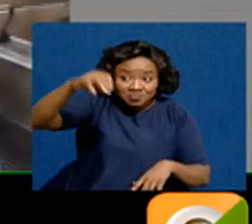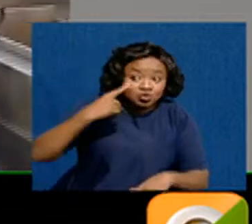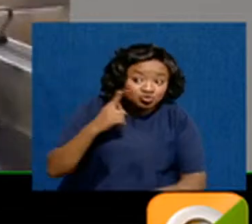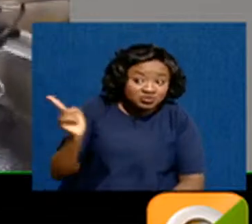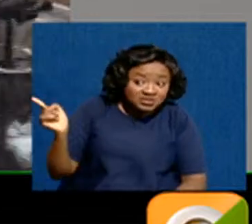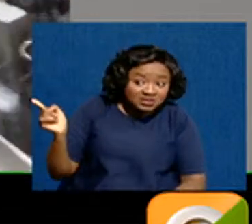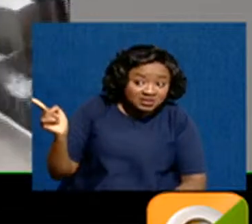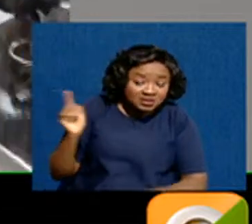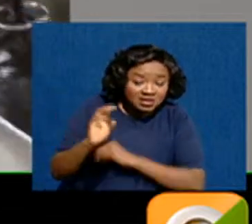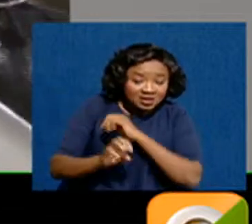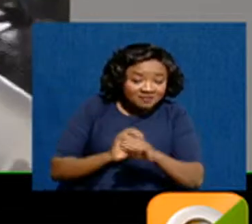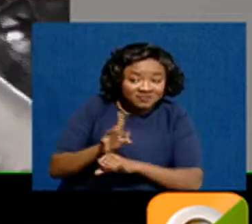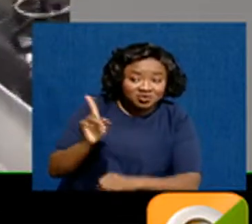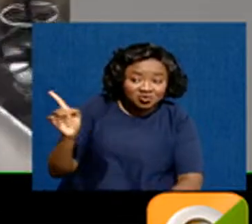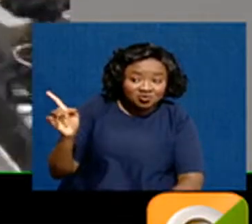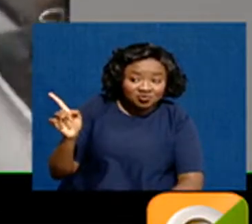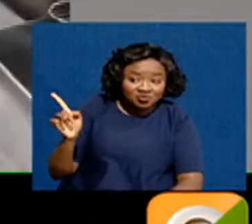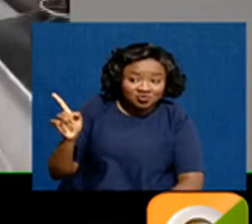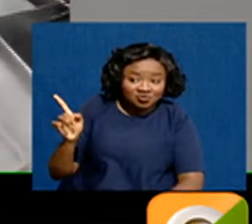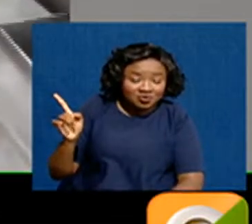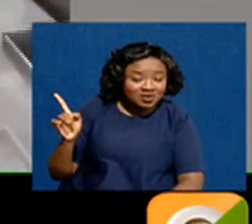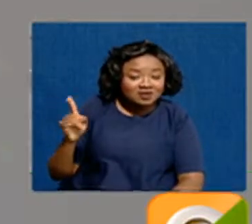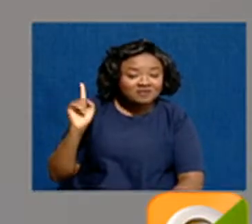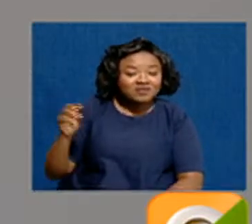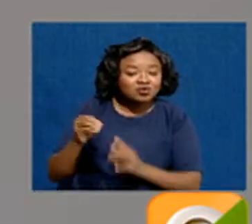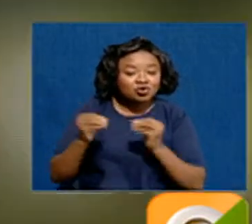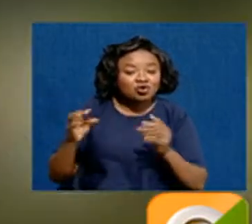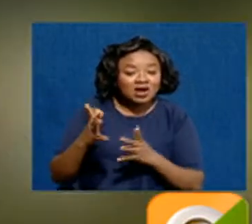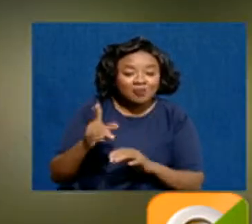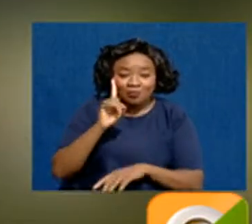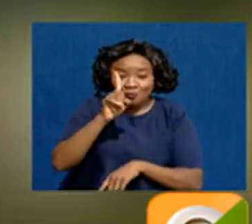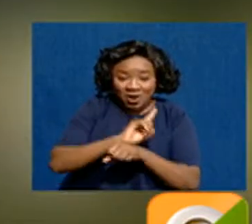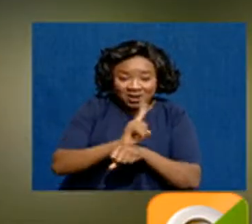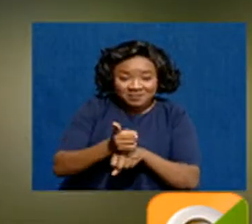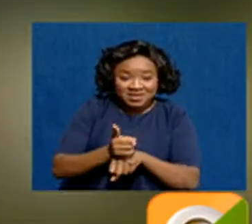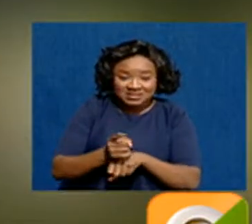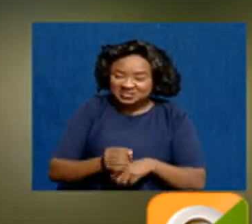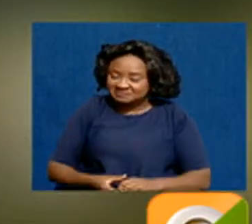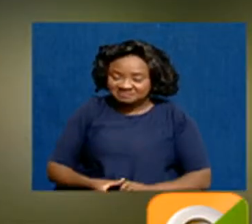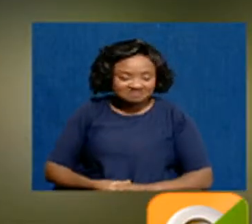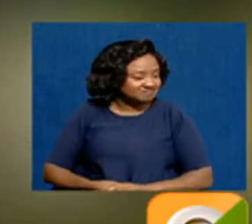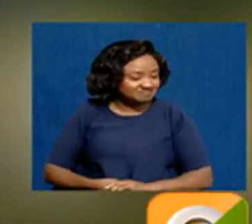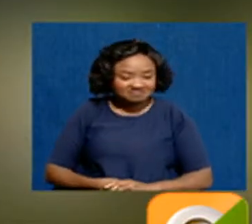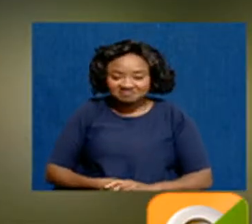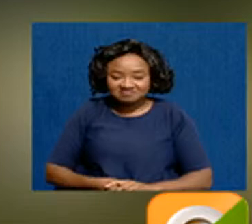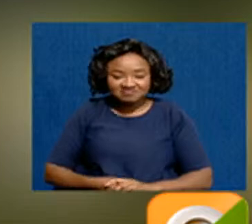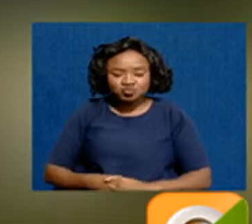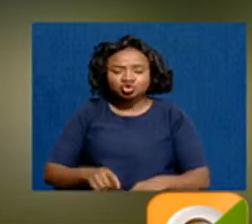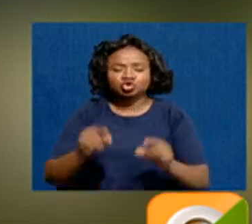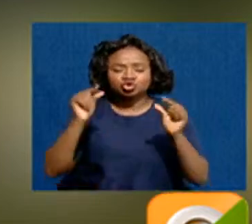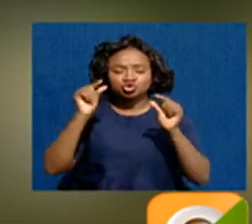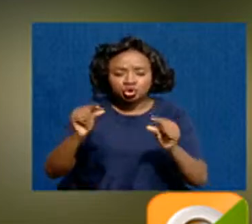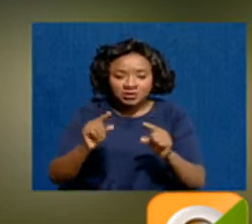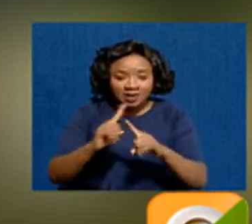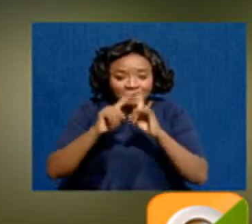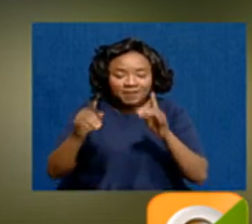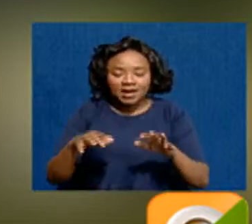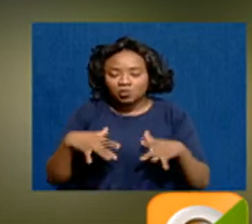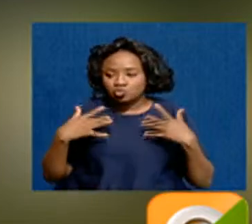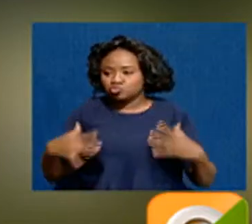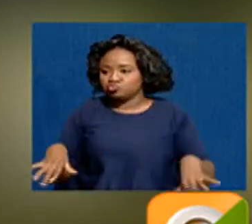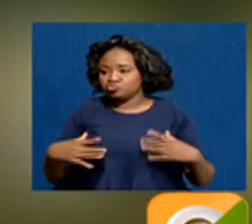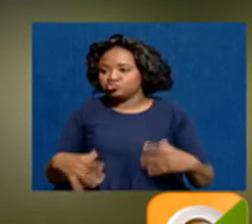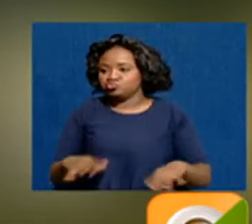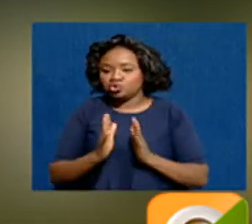running, it's not even lasted 1 minute. The video is not 1 minute. But in terms of the story, you know,